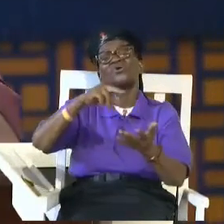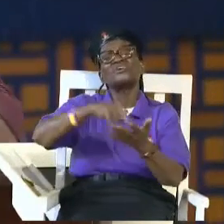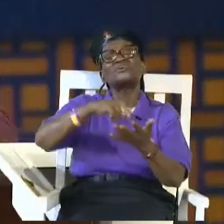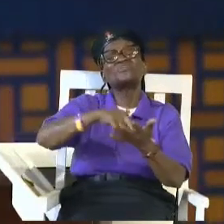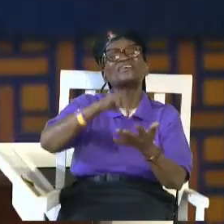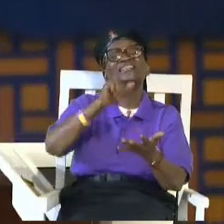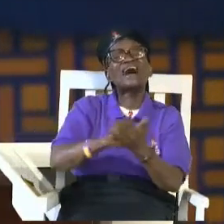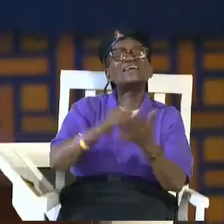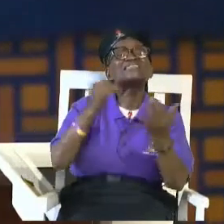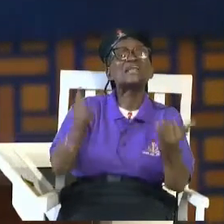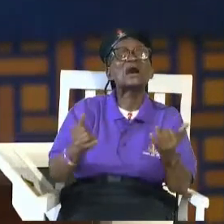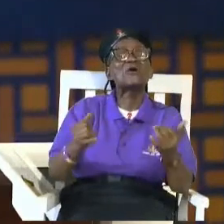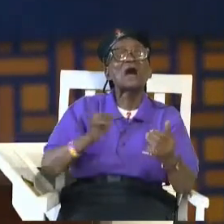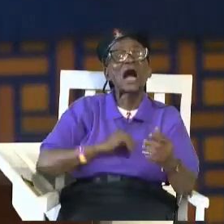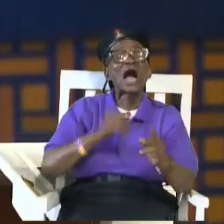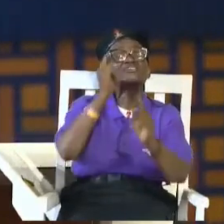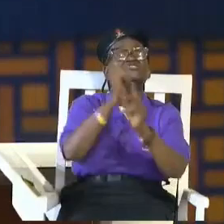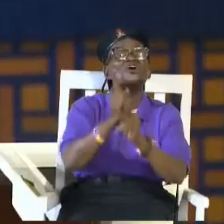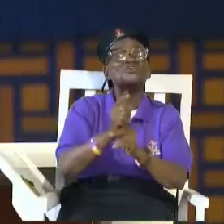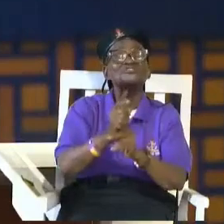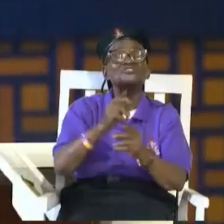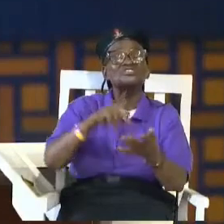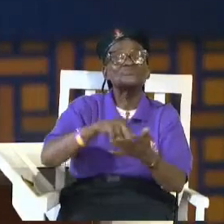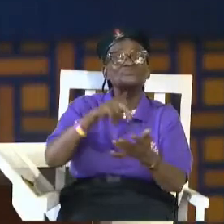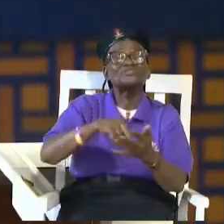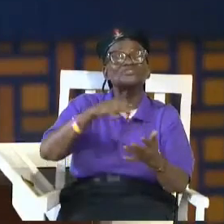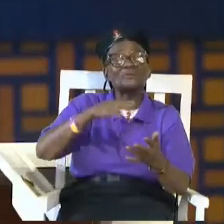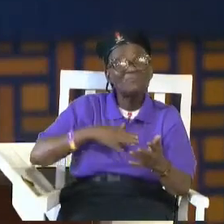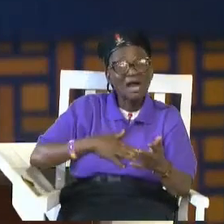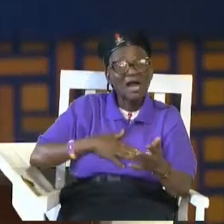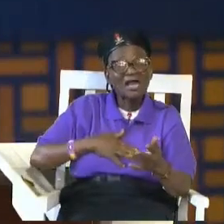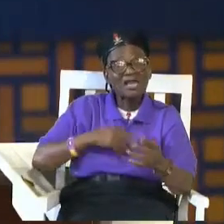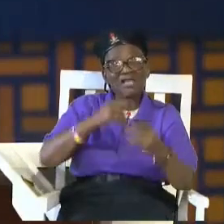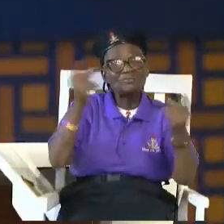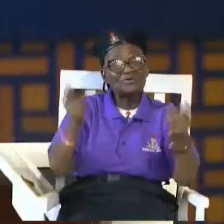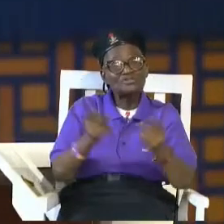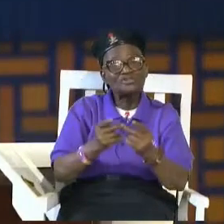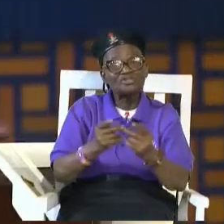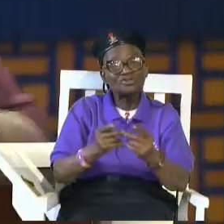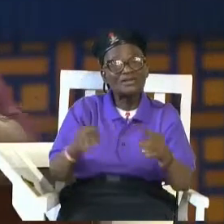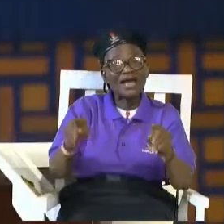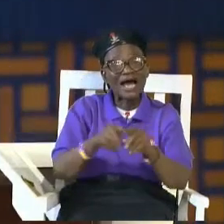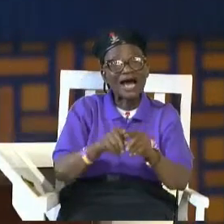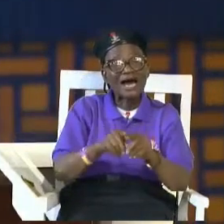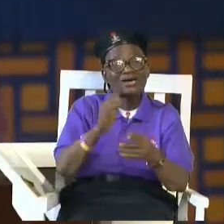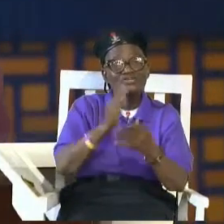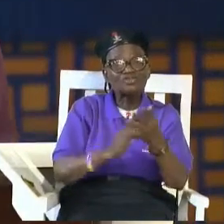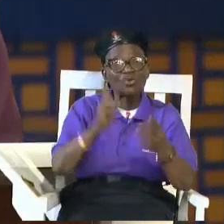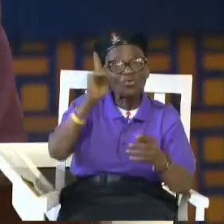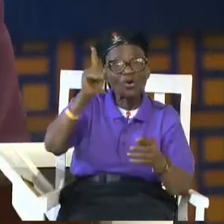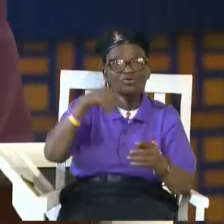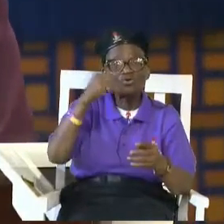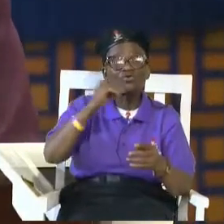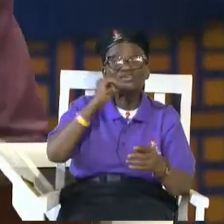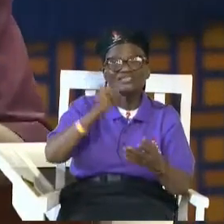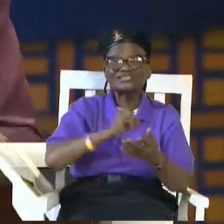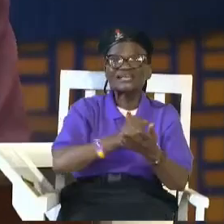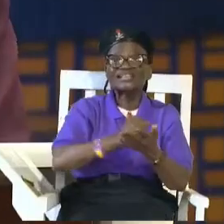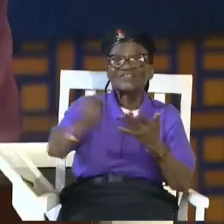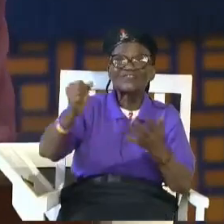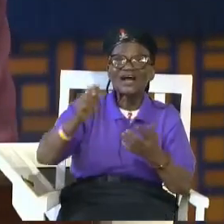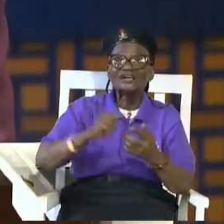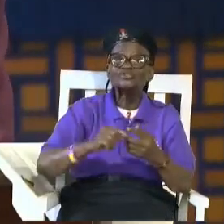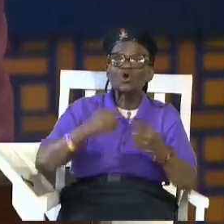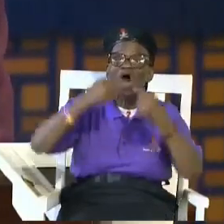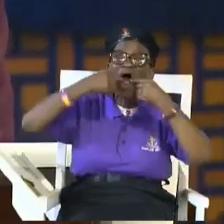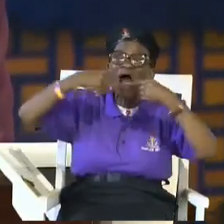I'm just using my position as someone who is sanctified to decree that the